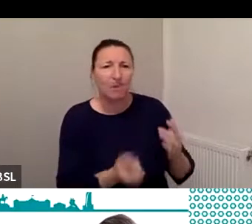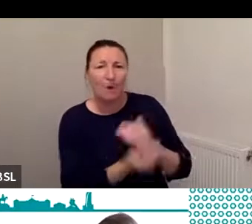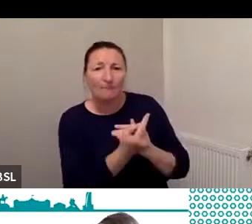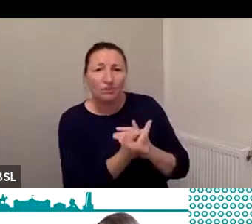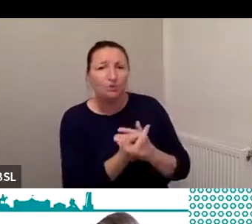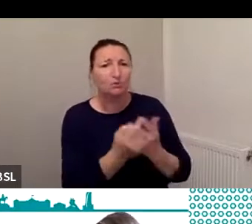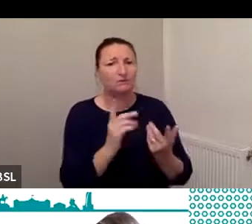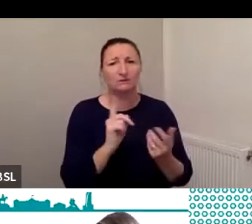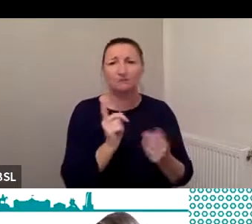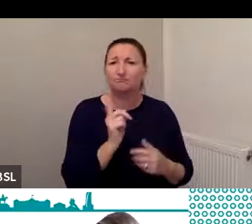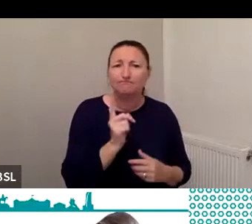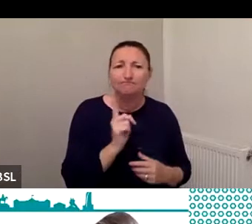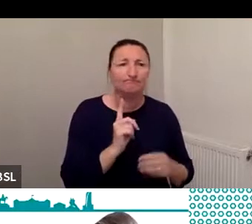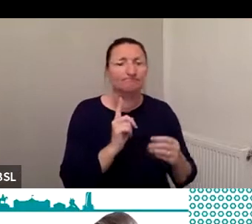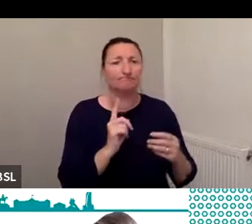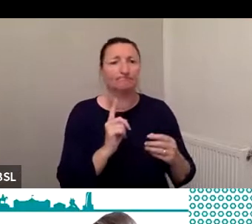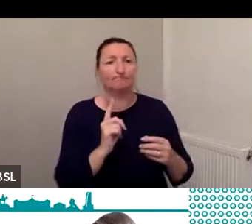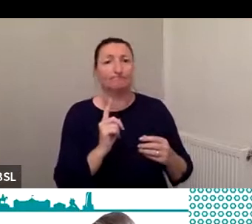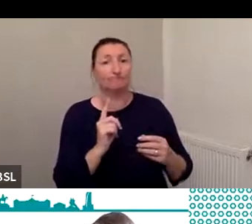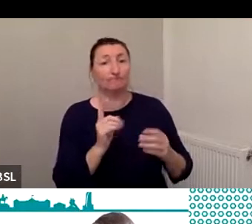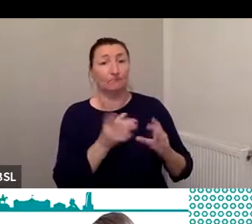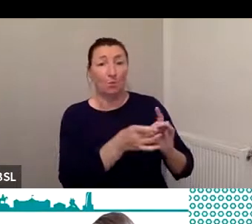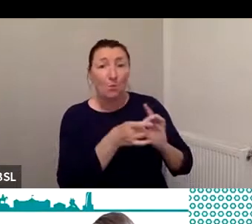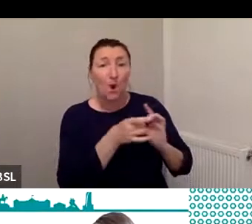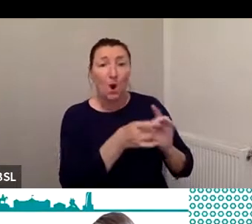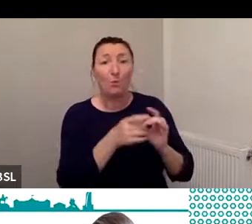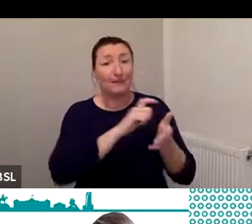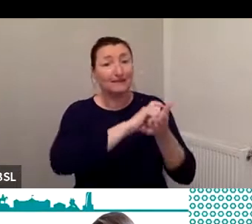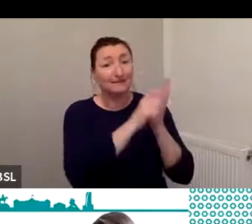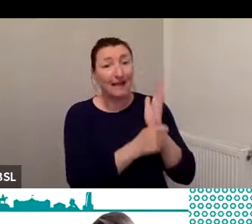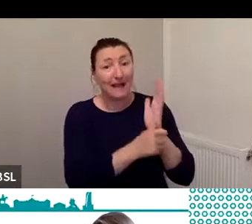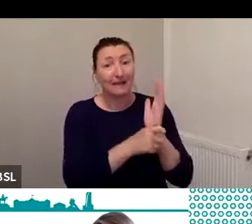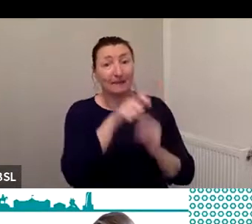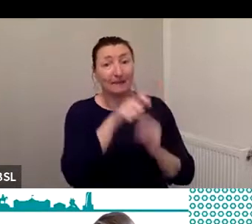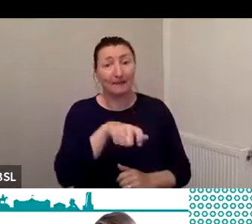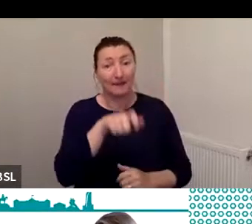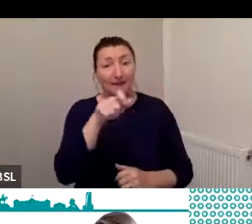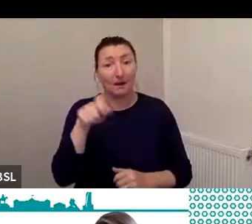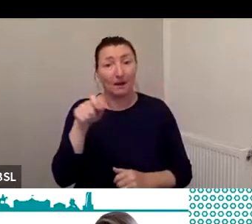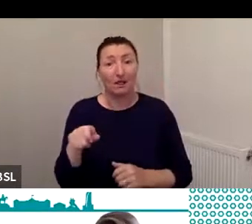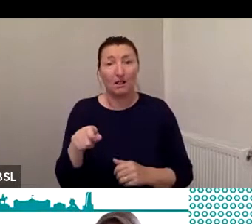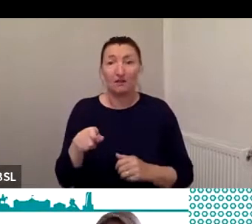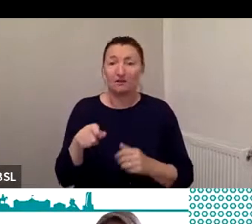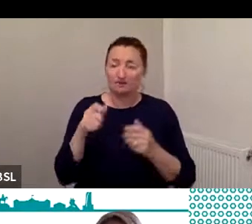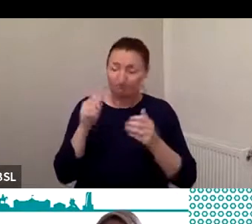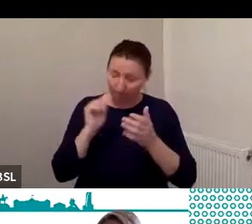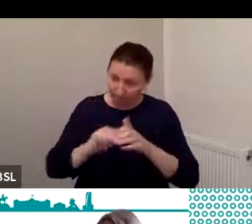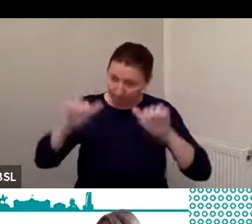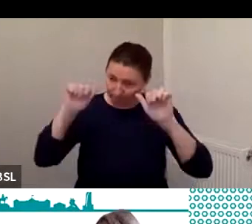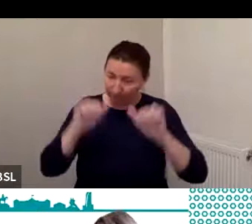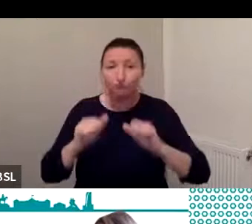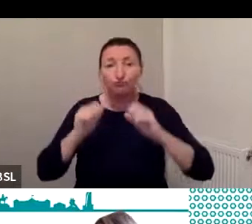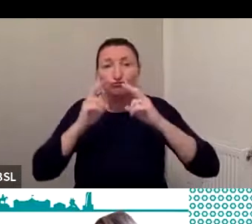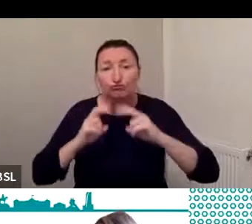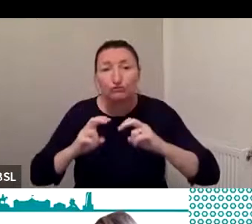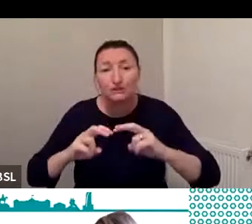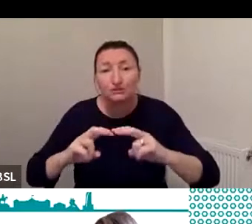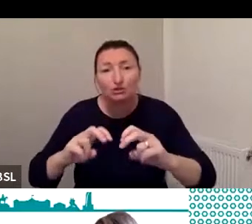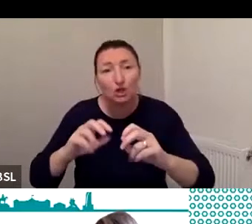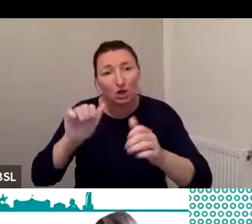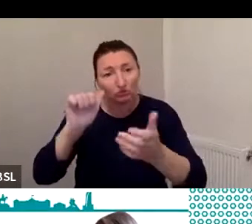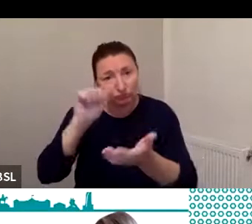with disabilities and disabled persons organisations, to make sure that our research is inclusive and participatory.